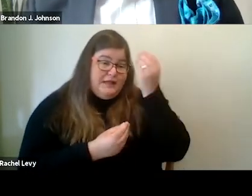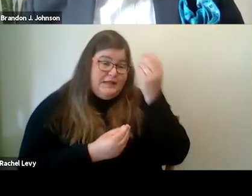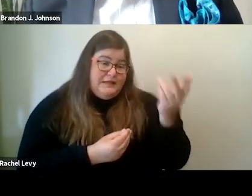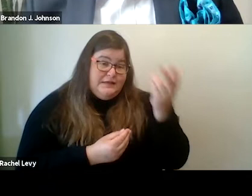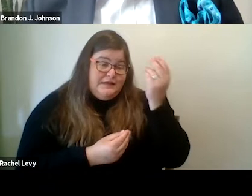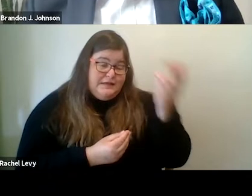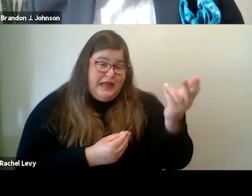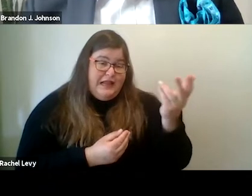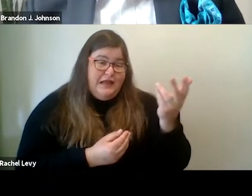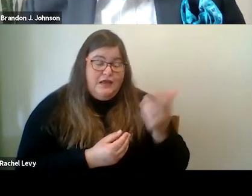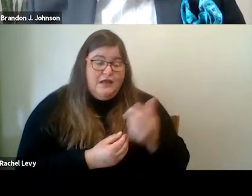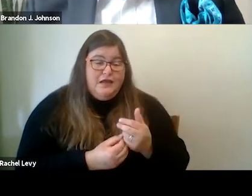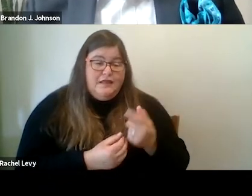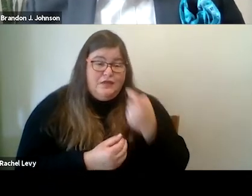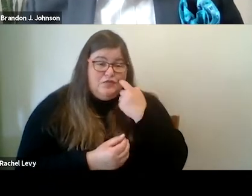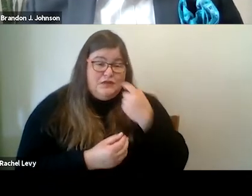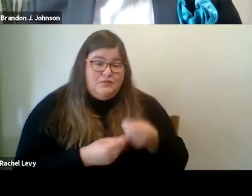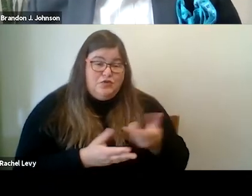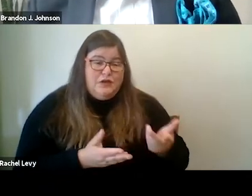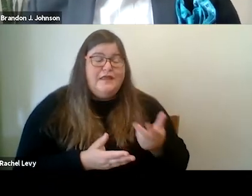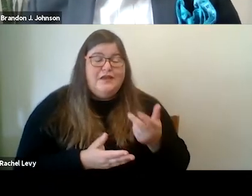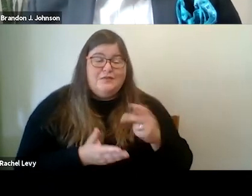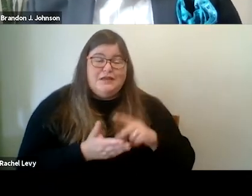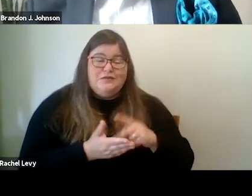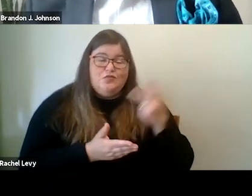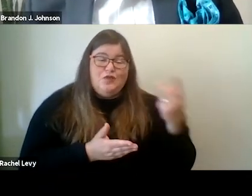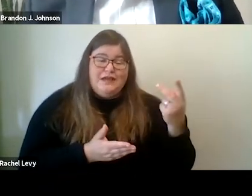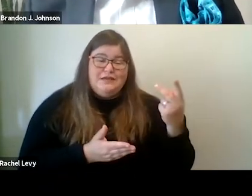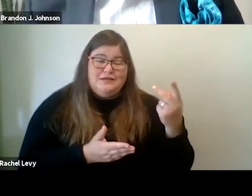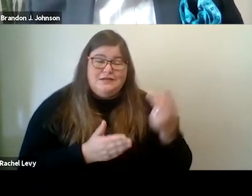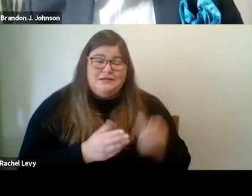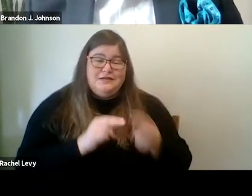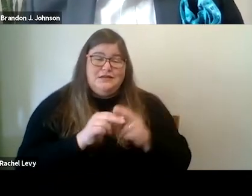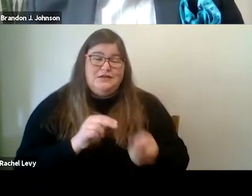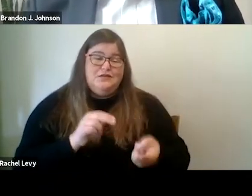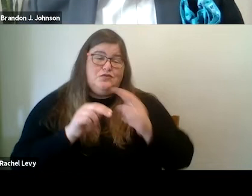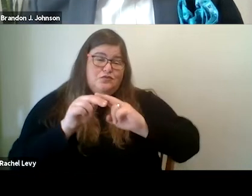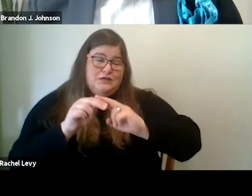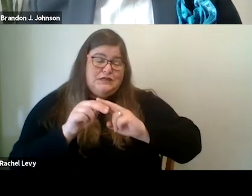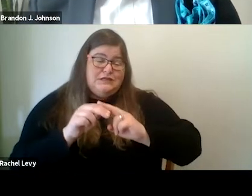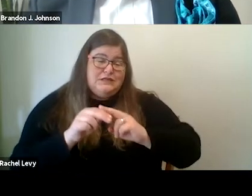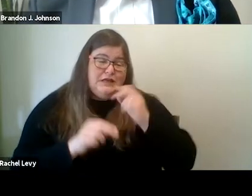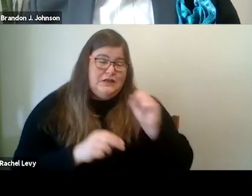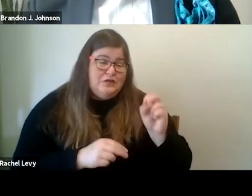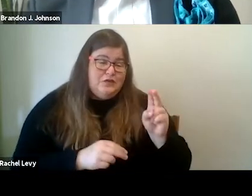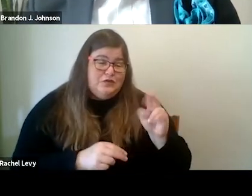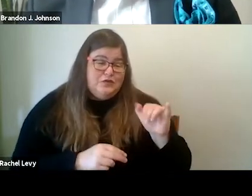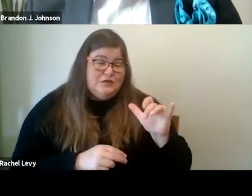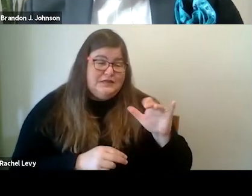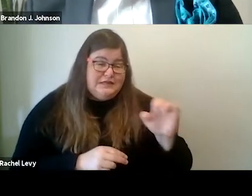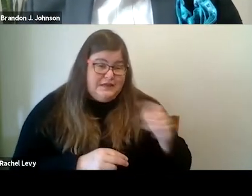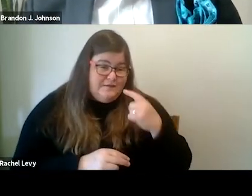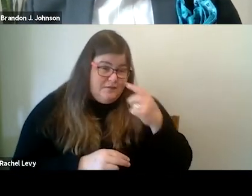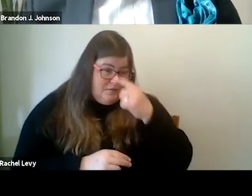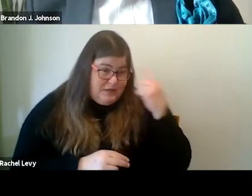that there has been almost a 2-fold increase in the suicide rate of Black youth between the ages of 5 and